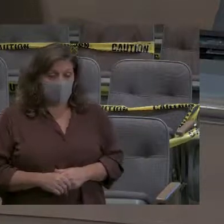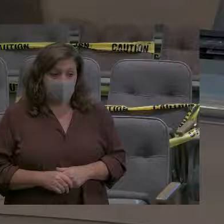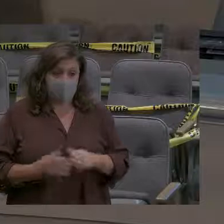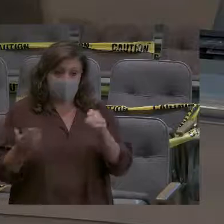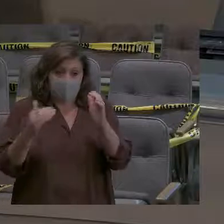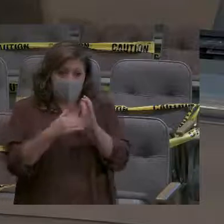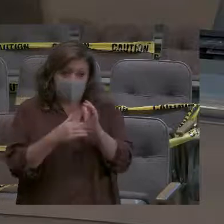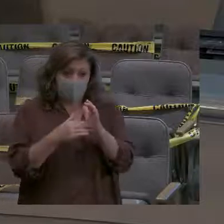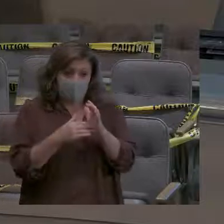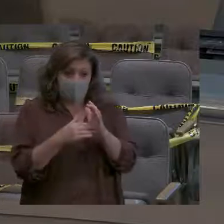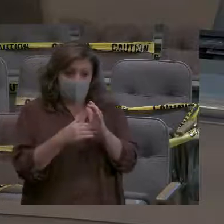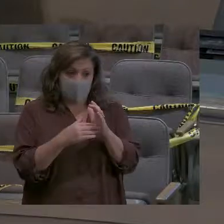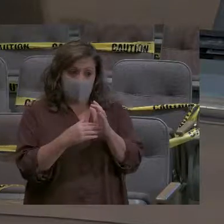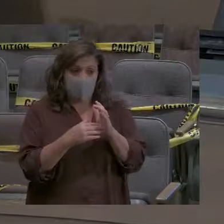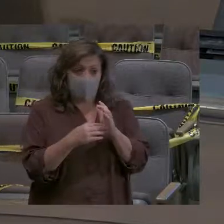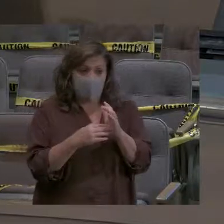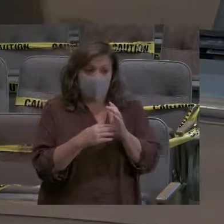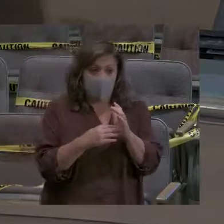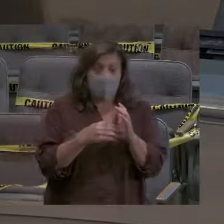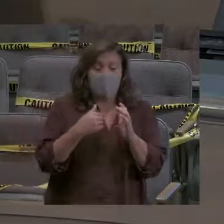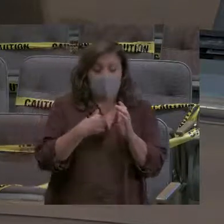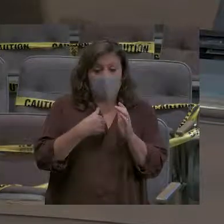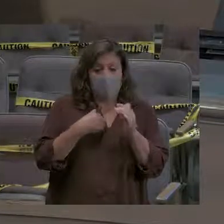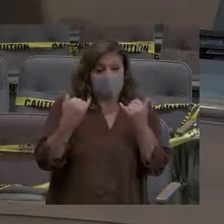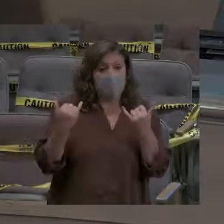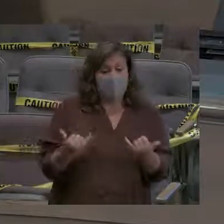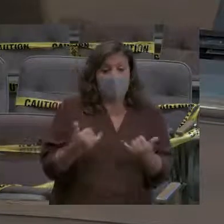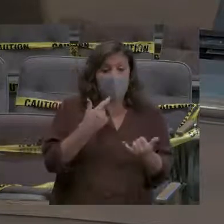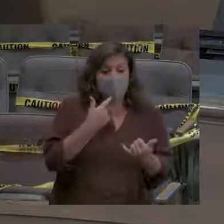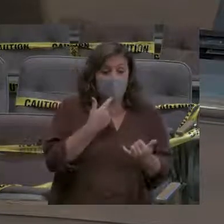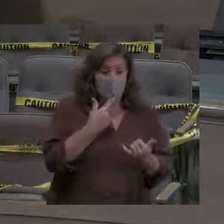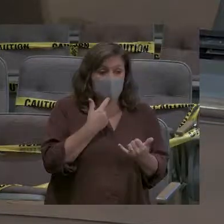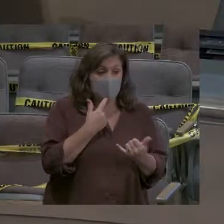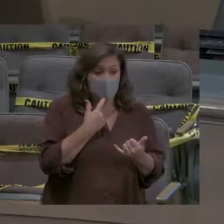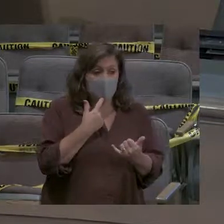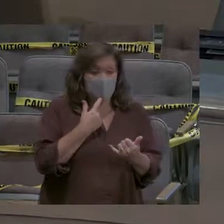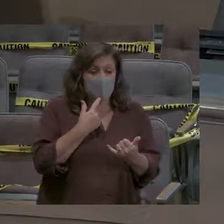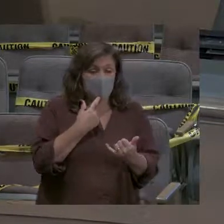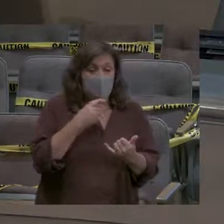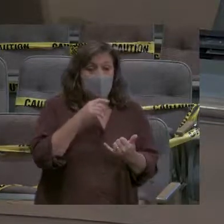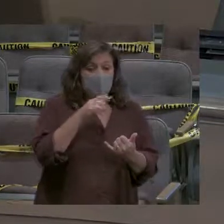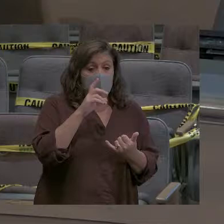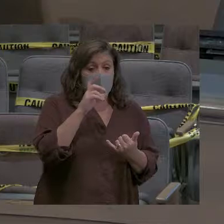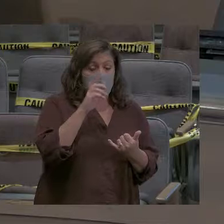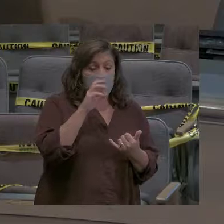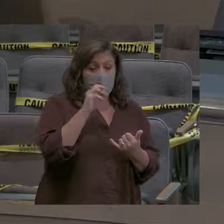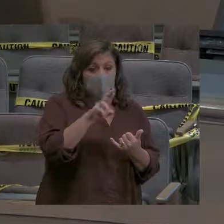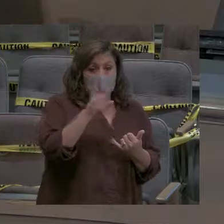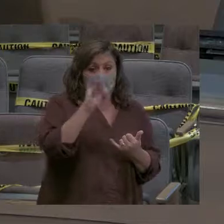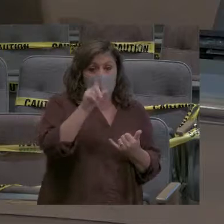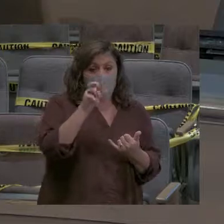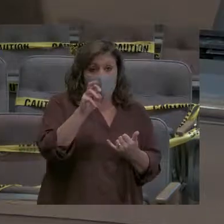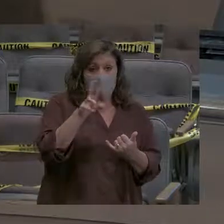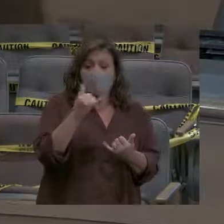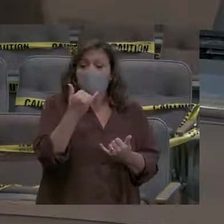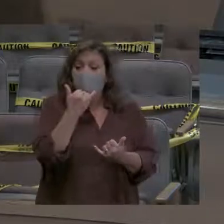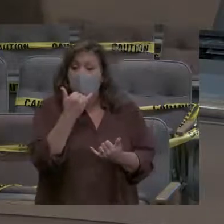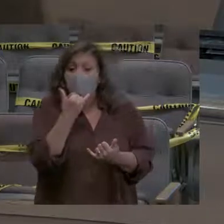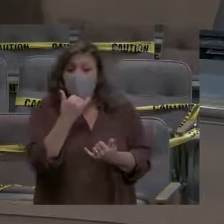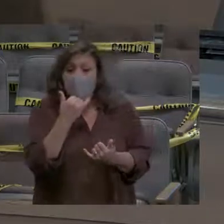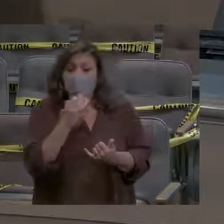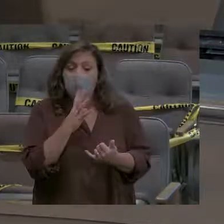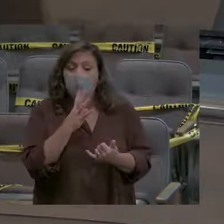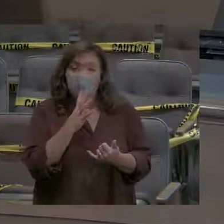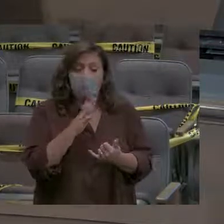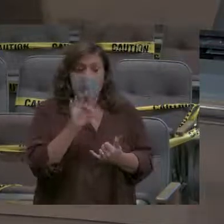Again, I'm just going to go on record to say that's simply a gross misrepresentation of the facts.